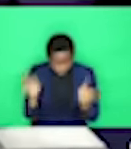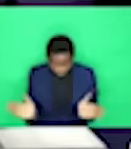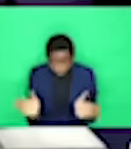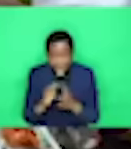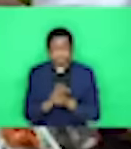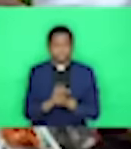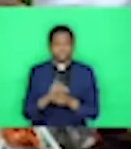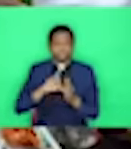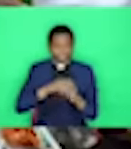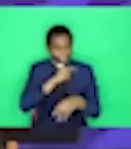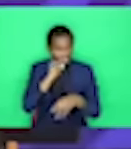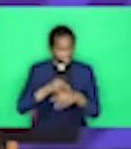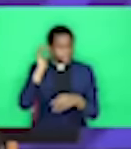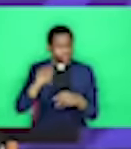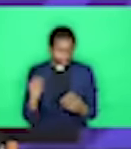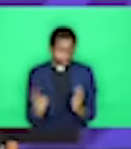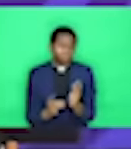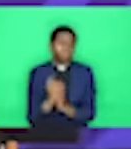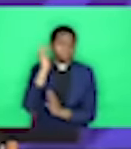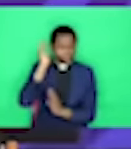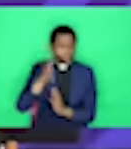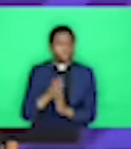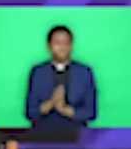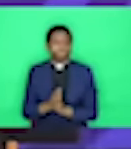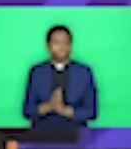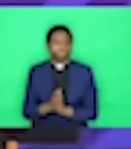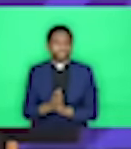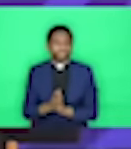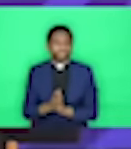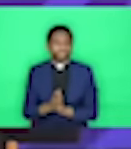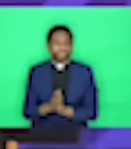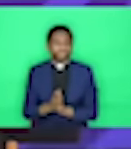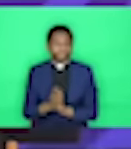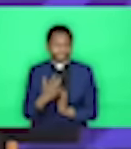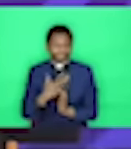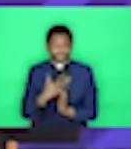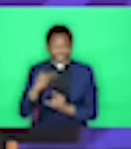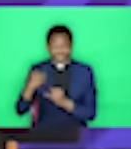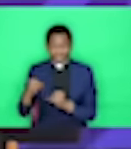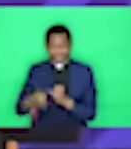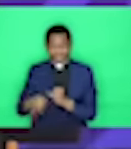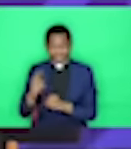This nation will develop. My last one.